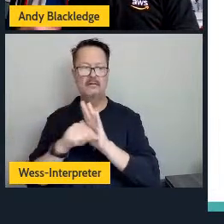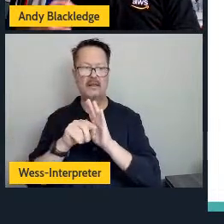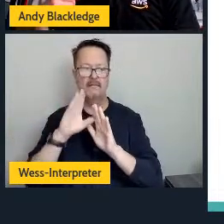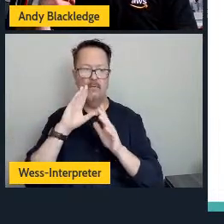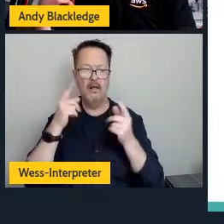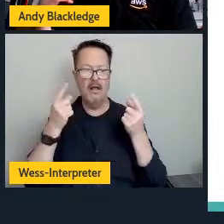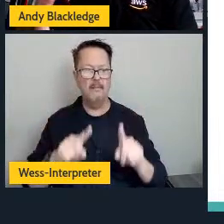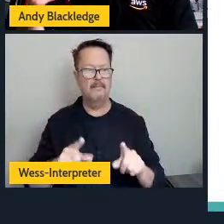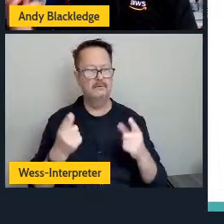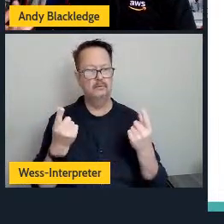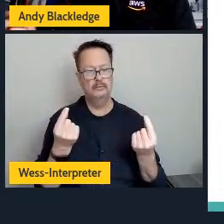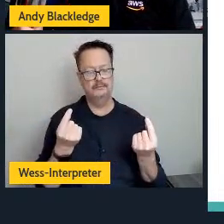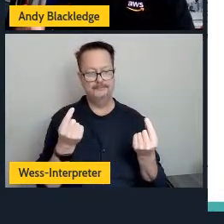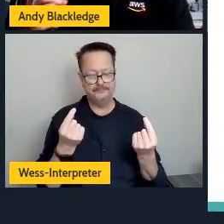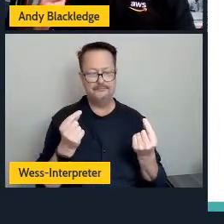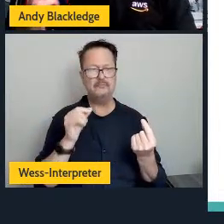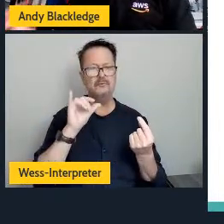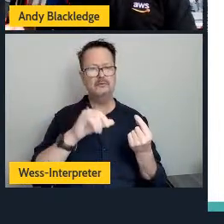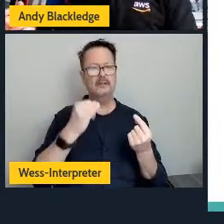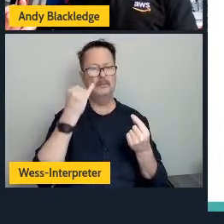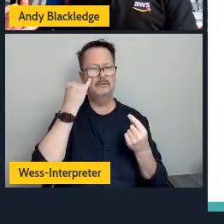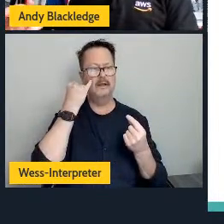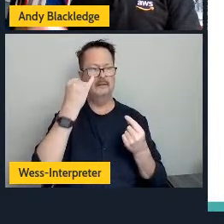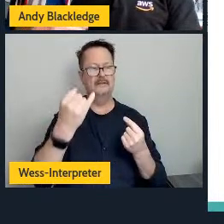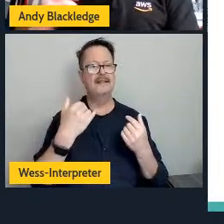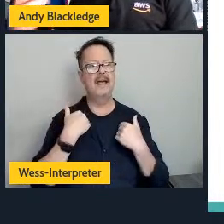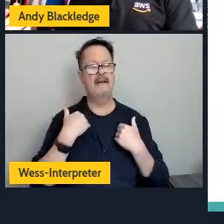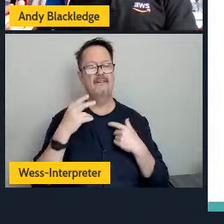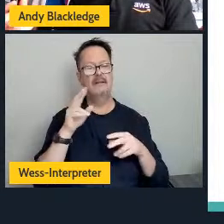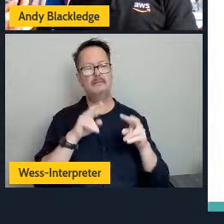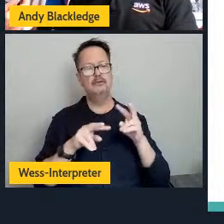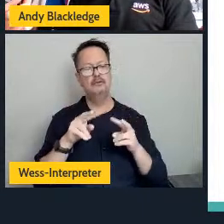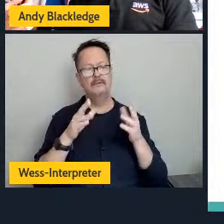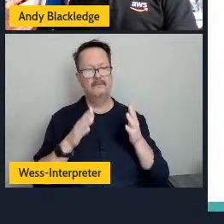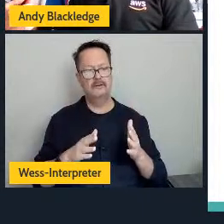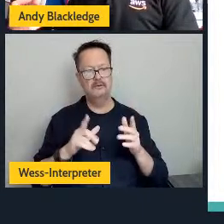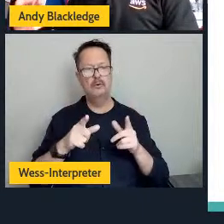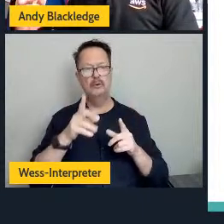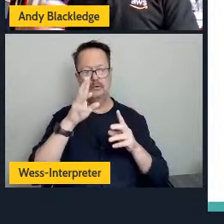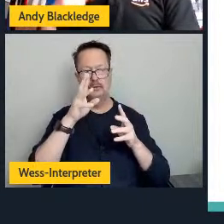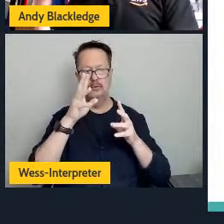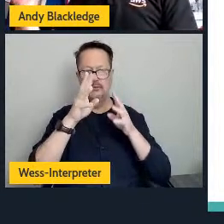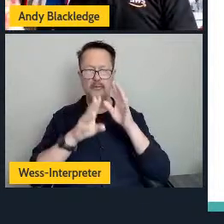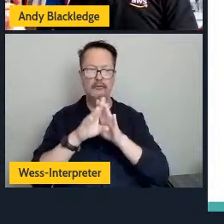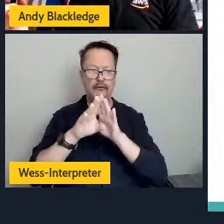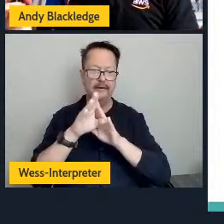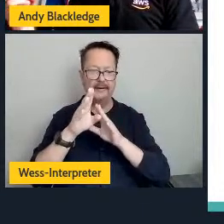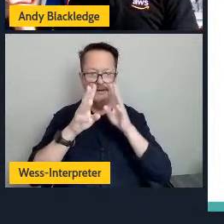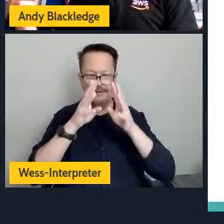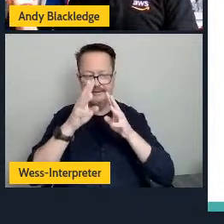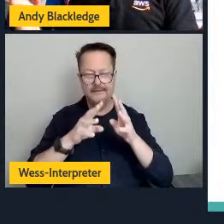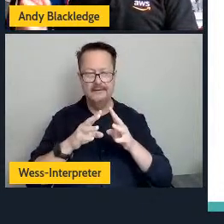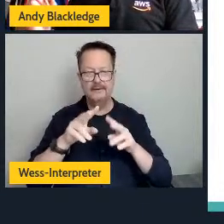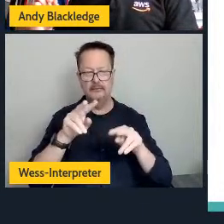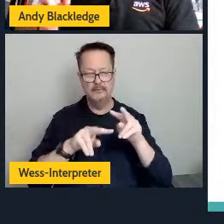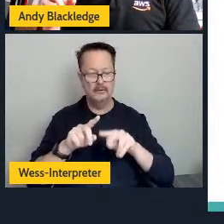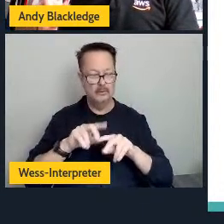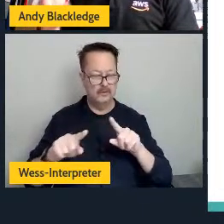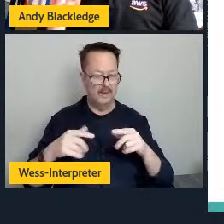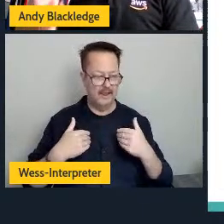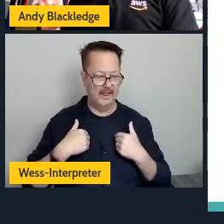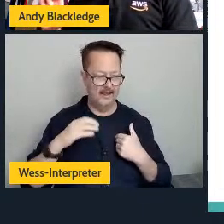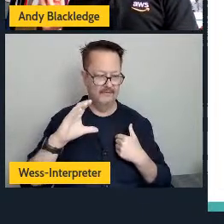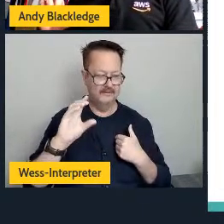need to do that? So that was the idea of having observers. So you create observers, but without CDK,